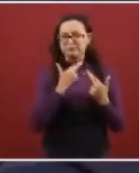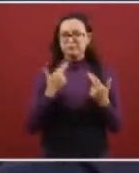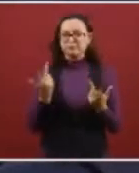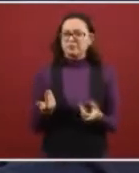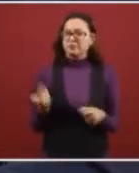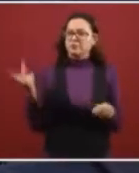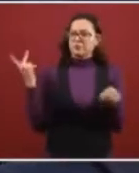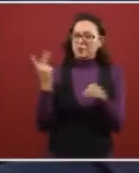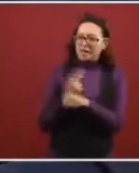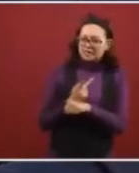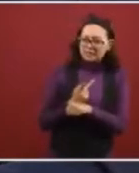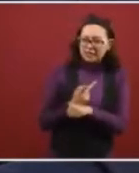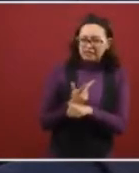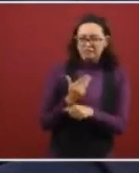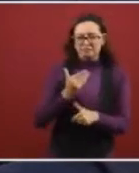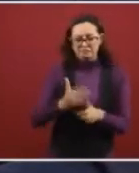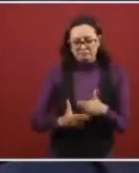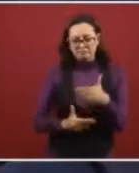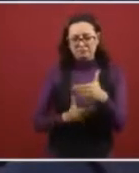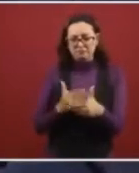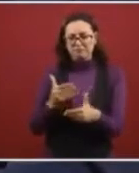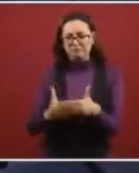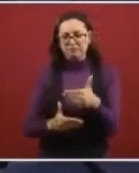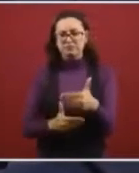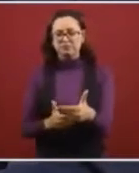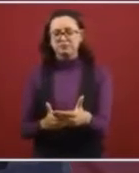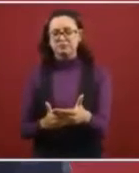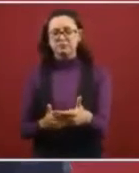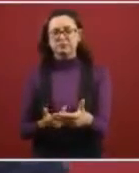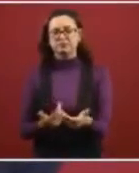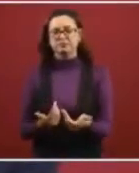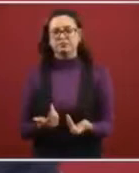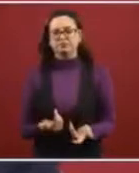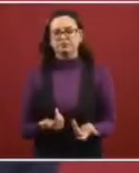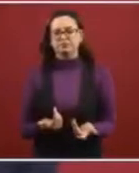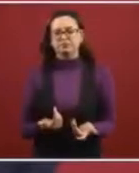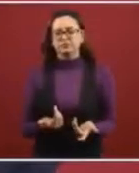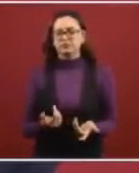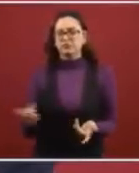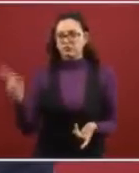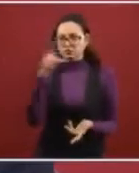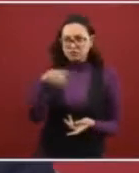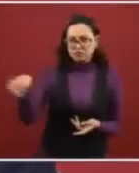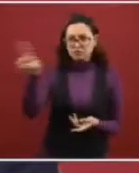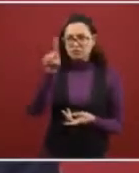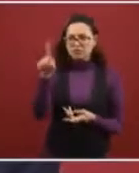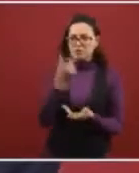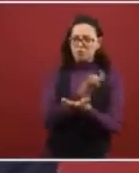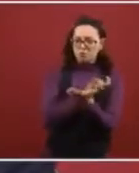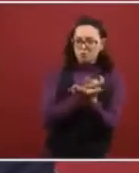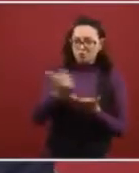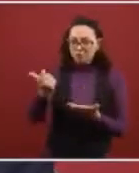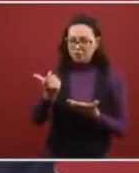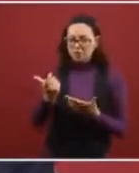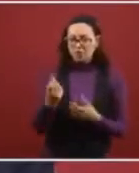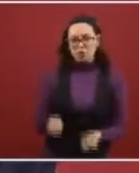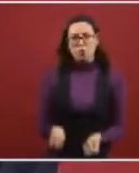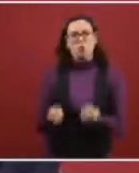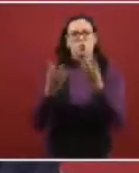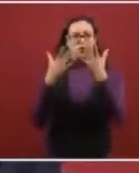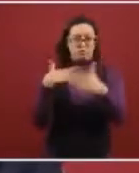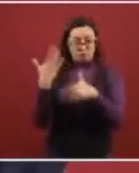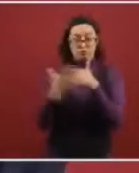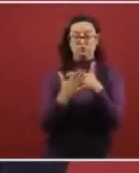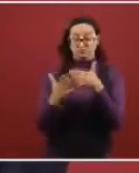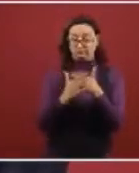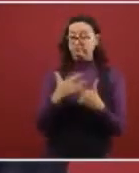las cosas. We're dealing with that to see how matters are going. Están cobrando. How much are they charging? Pronto una evaluación.